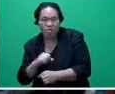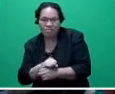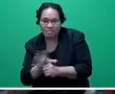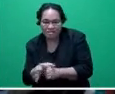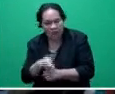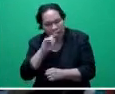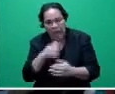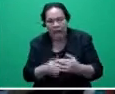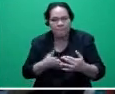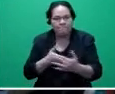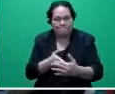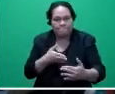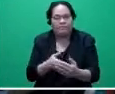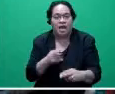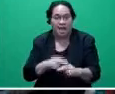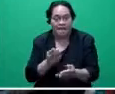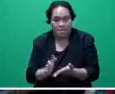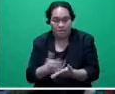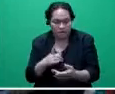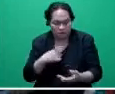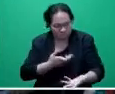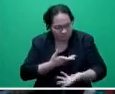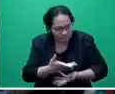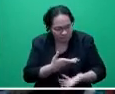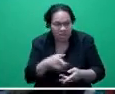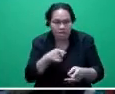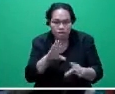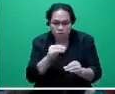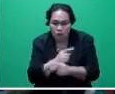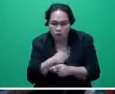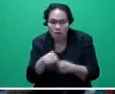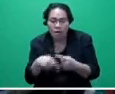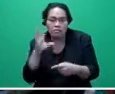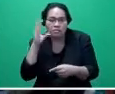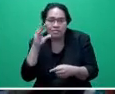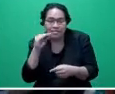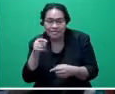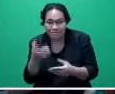not access to his FNPF. Yet while discussing about his budget said, "Bosso,